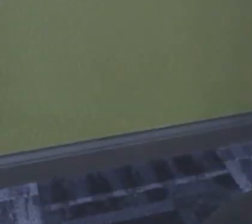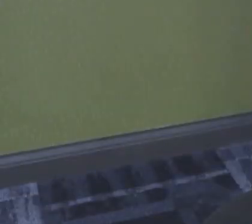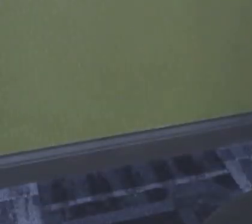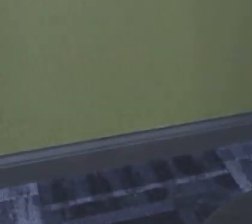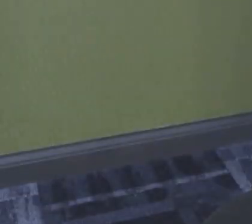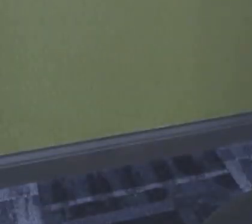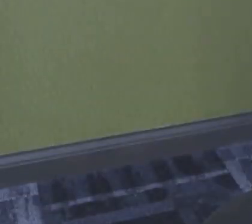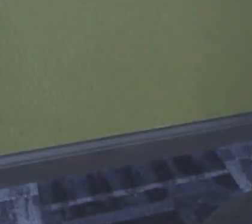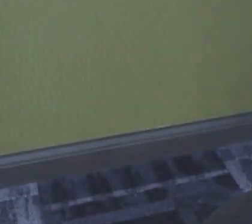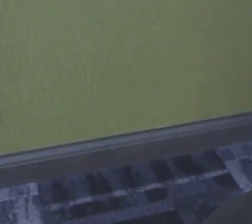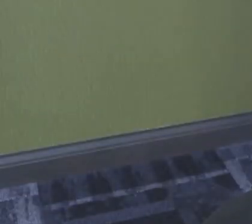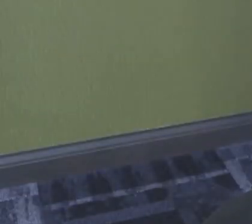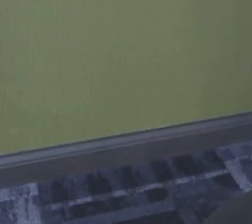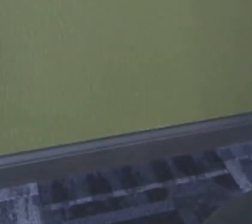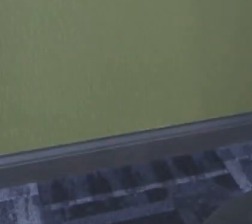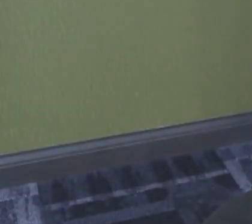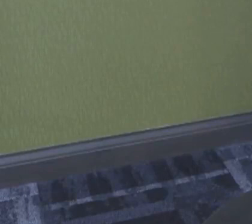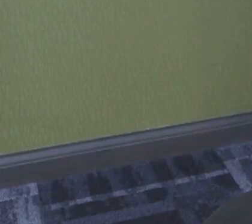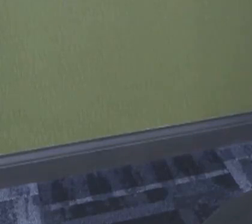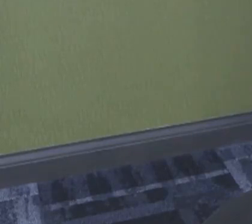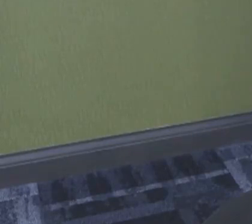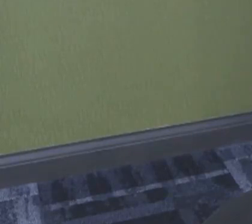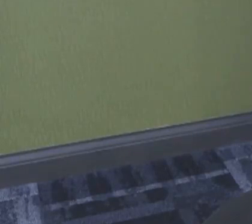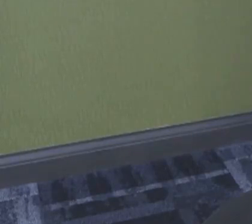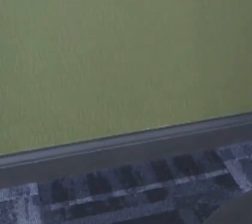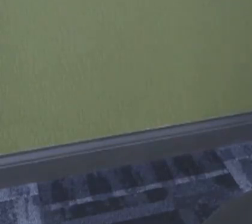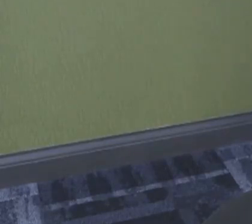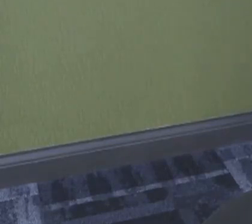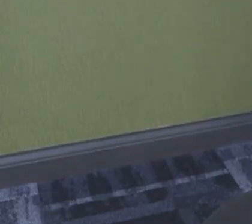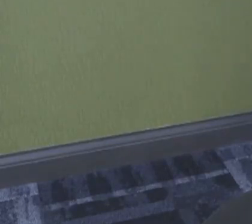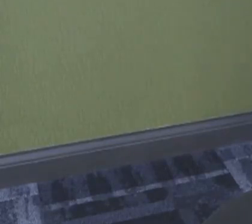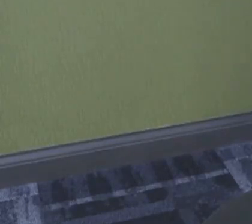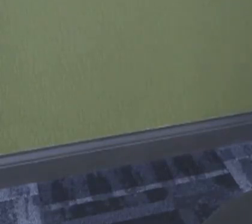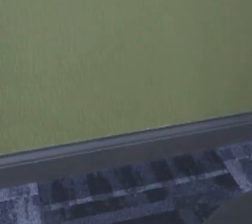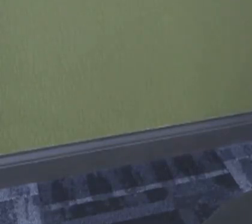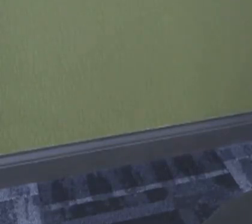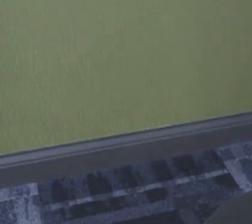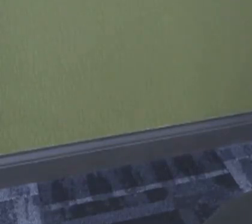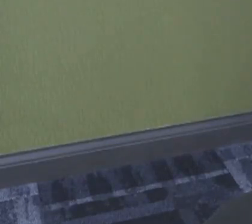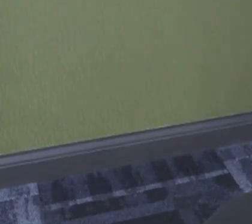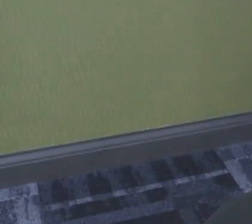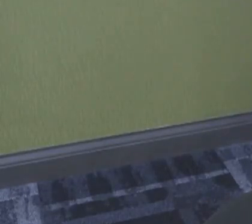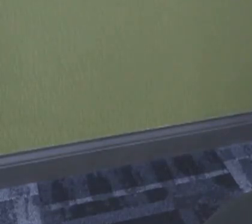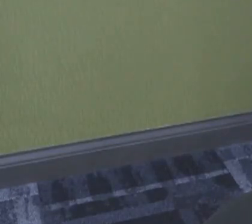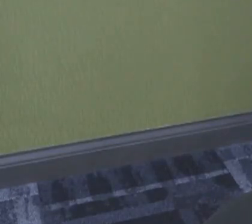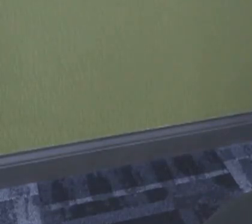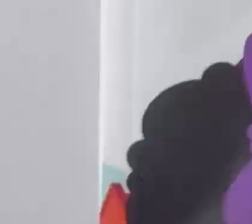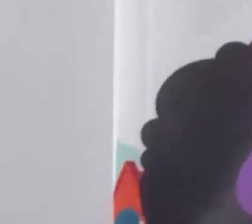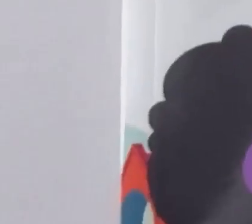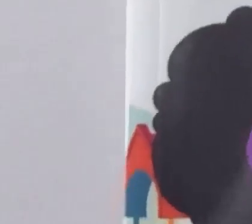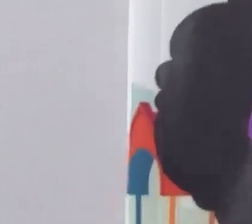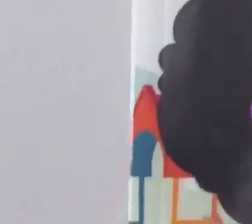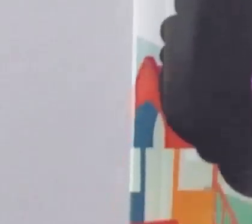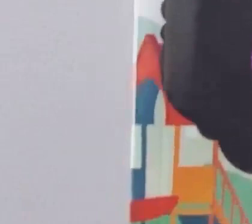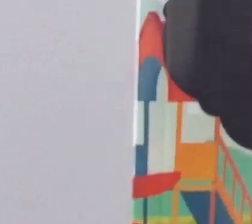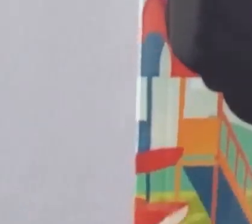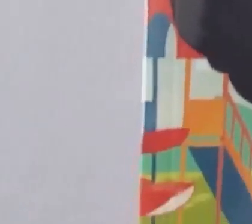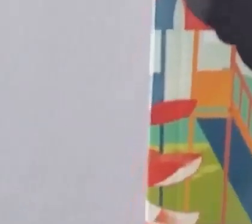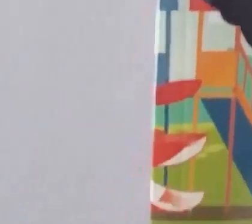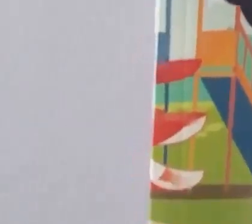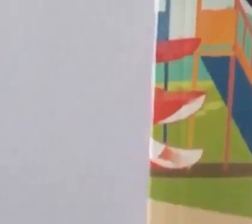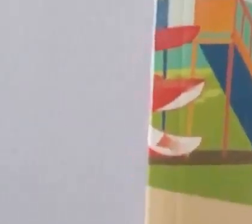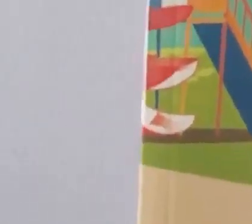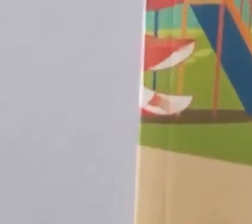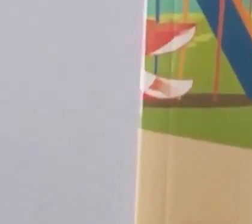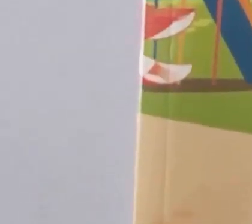until the 3rd or 4th day, she showed me the book that she was writing in, and